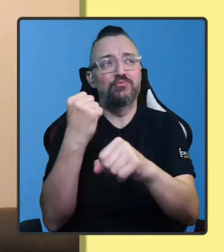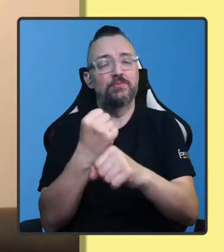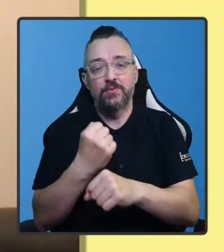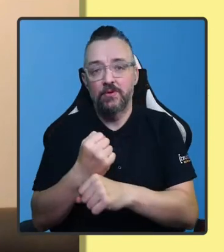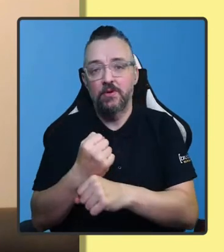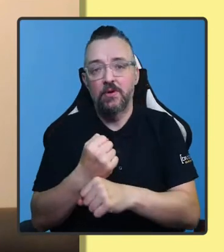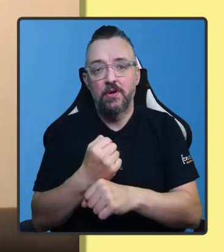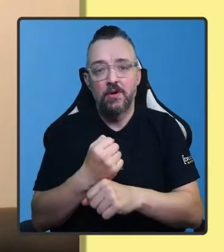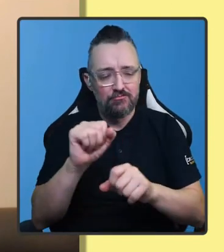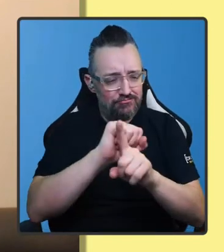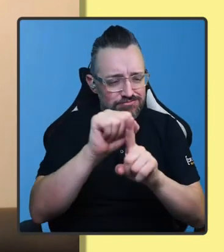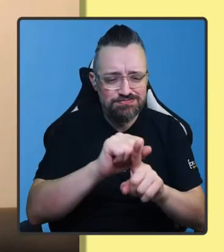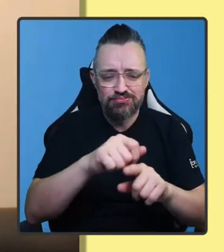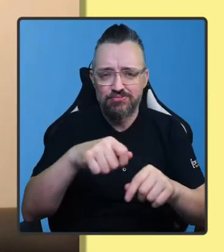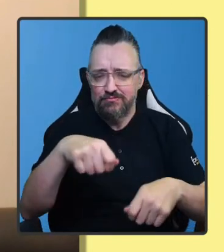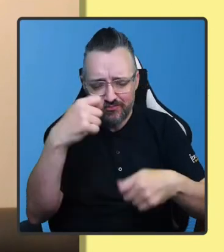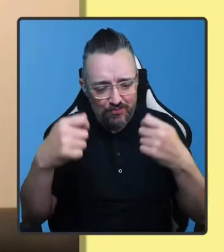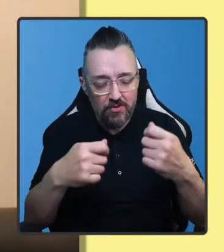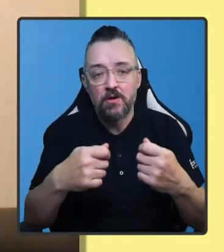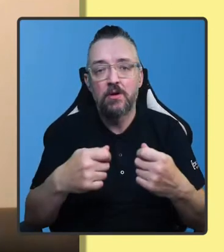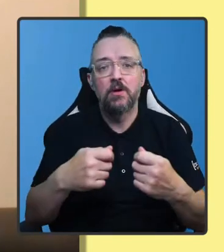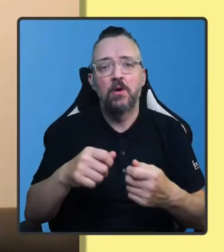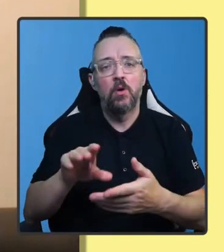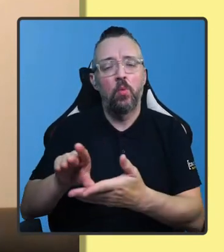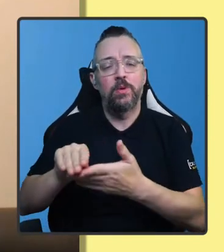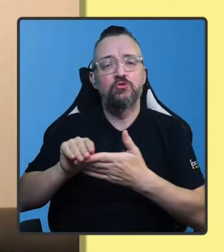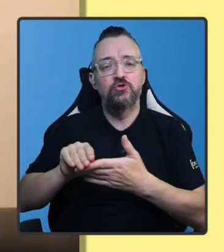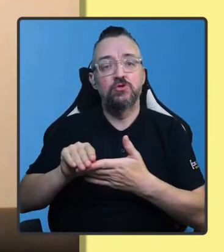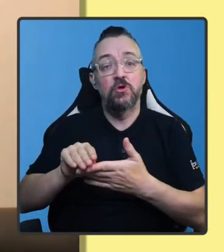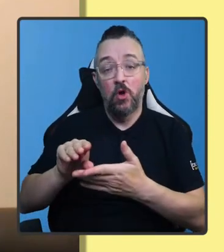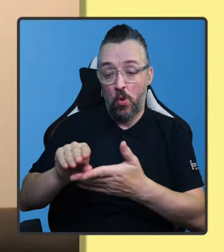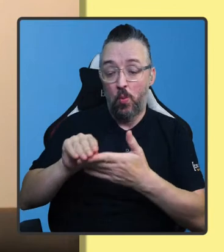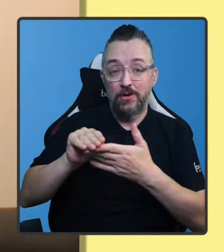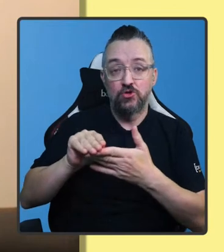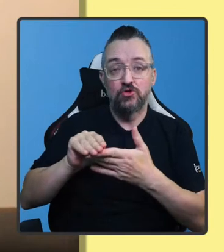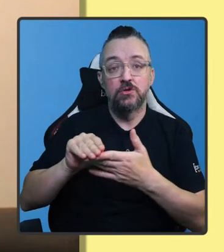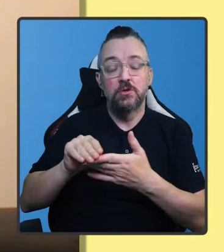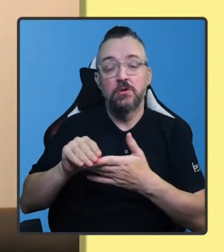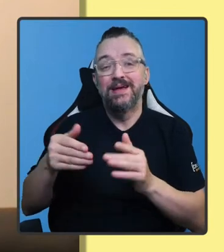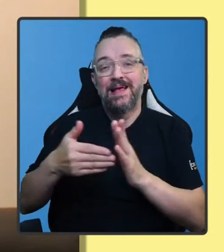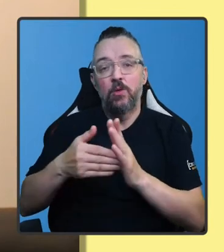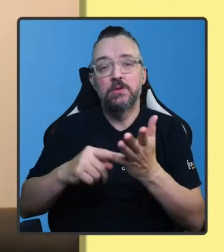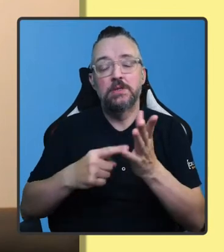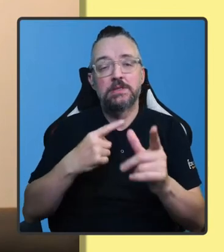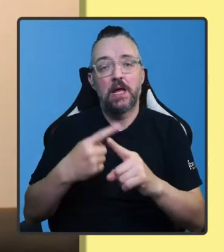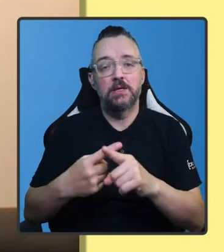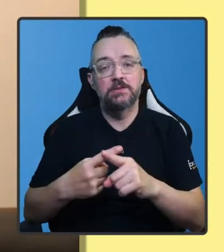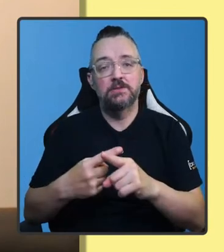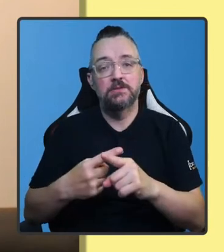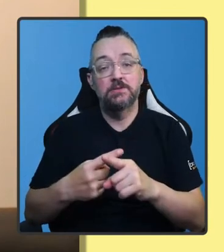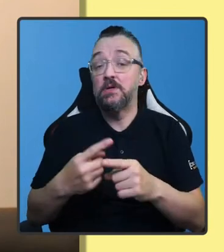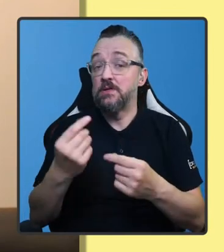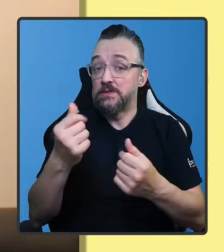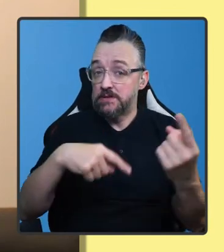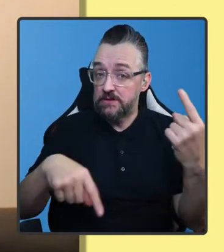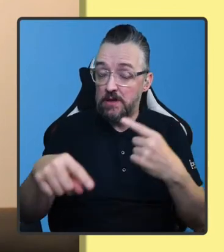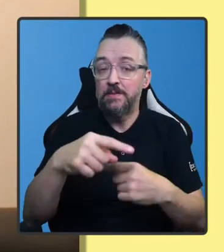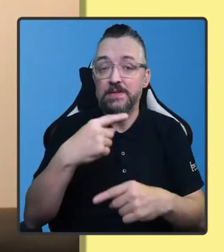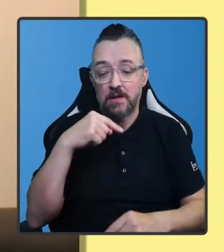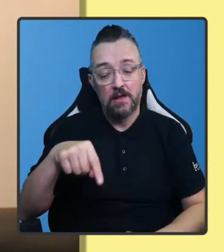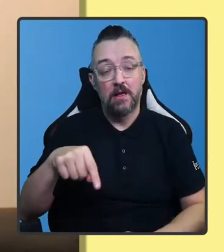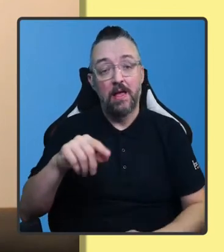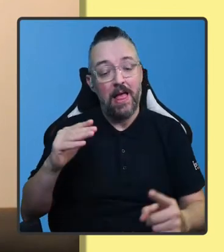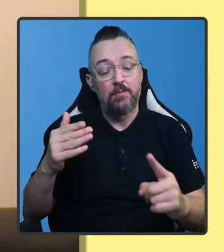areas, receiving wages, wages that are liable for taxation. People will say this comprehensive approach must be